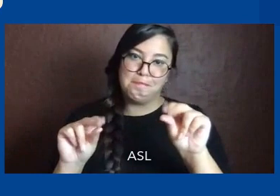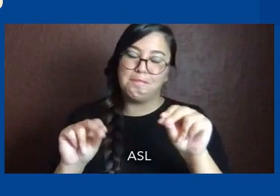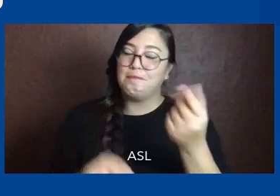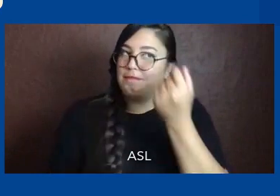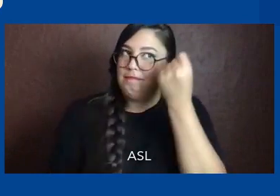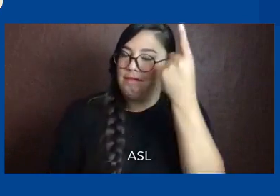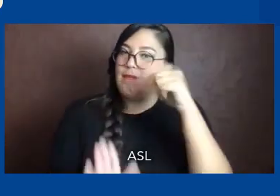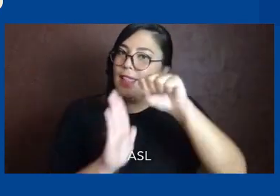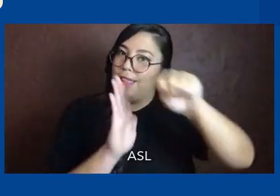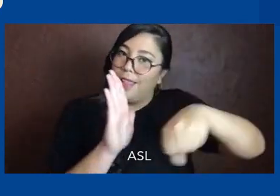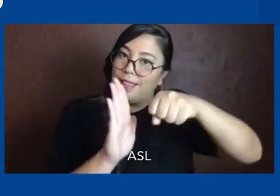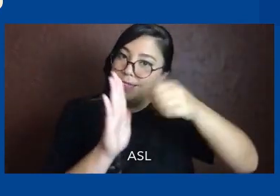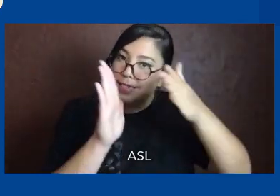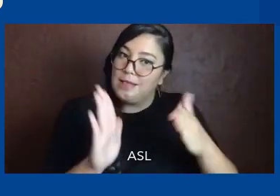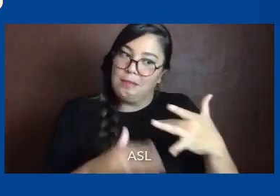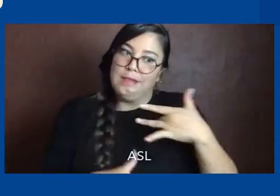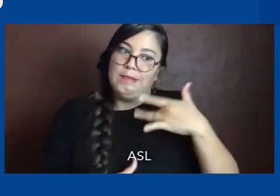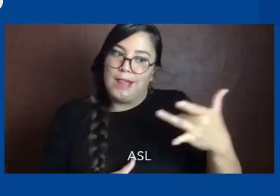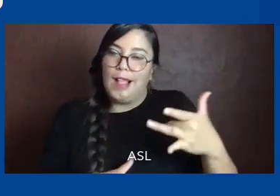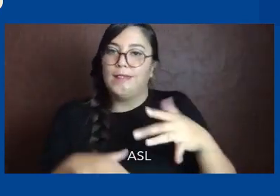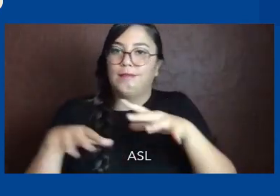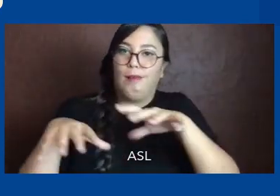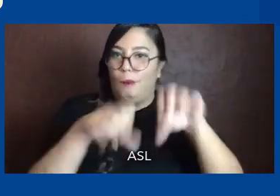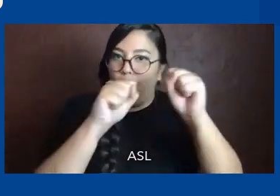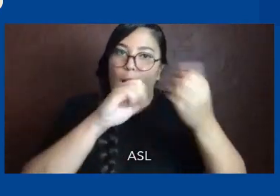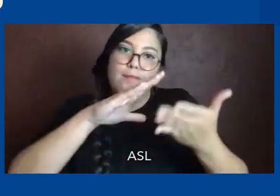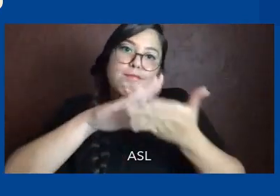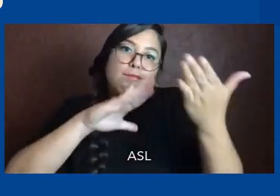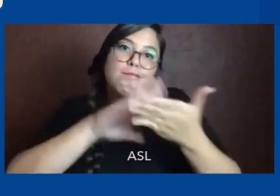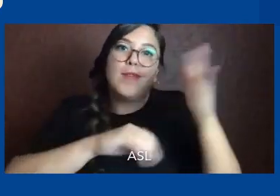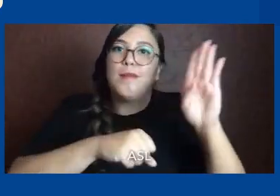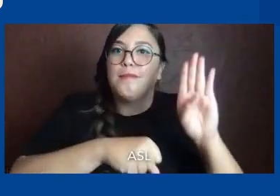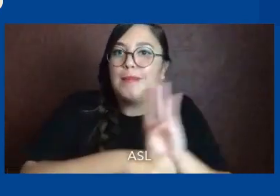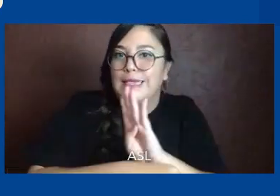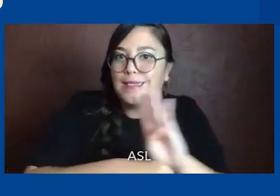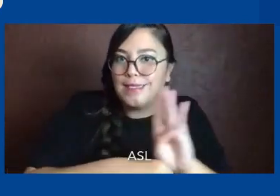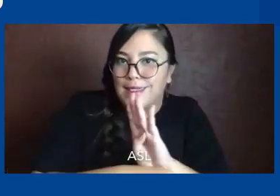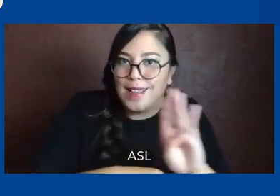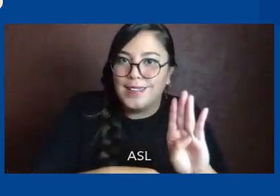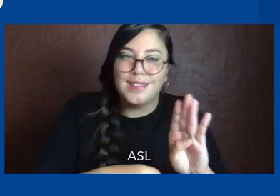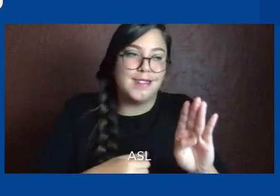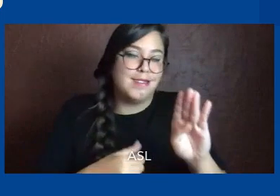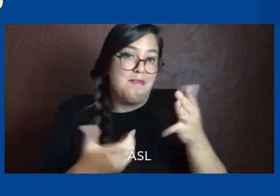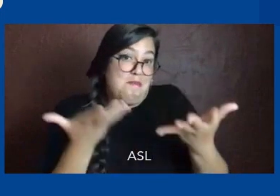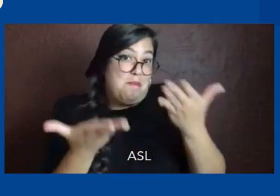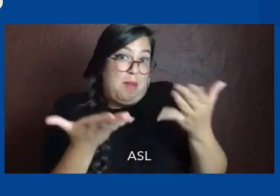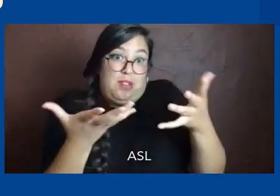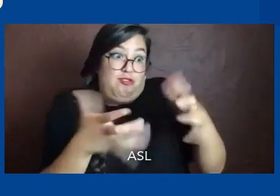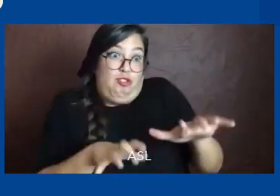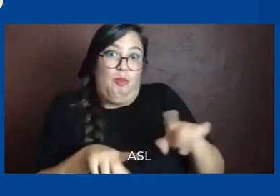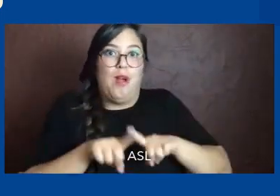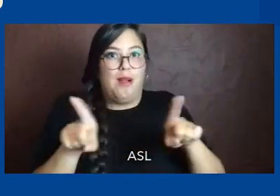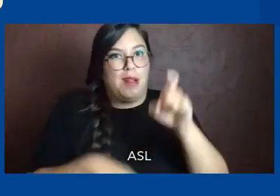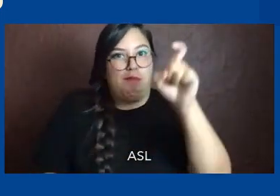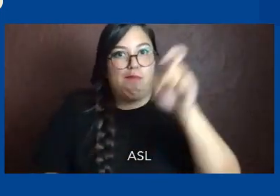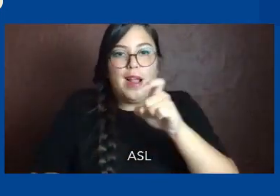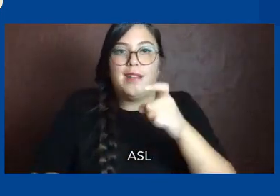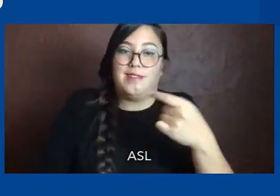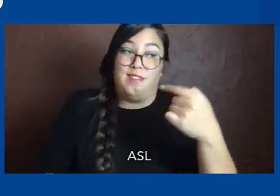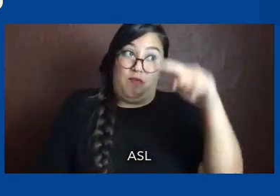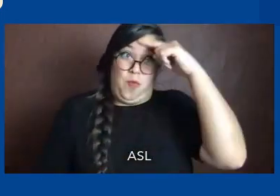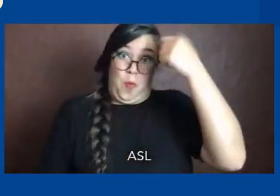running business, whether we like it or not. And I would say I'm horrible at that part of it and probably do things